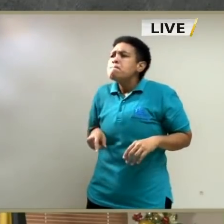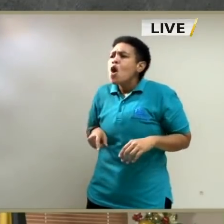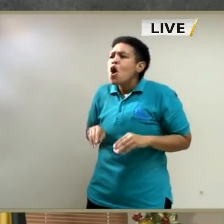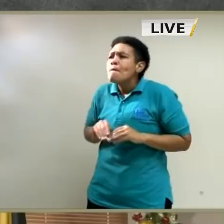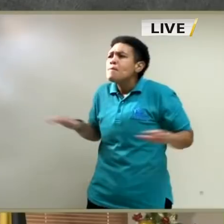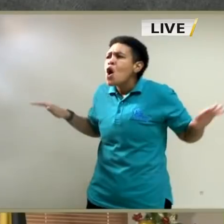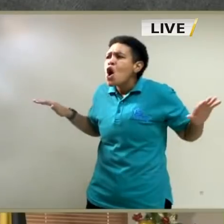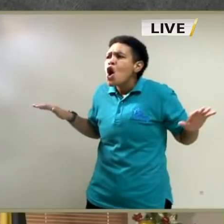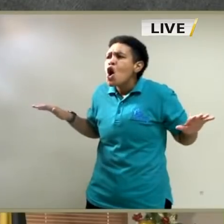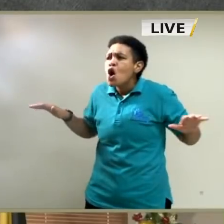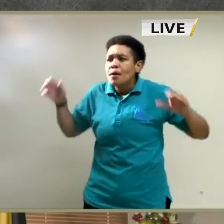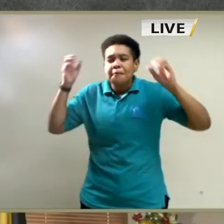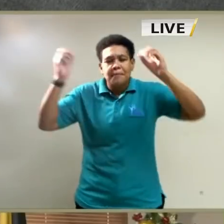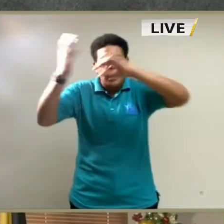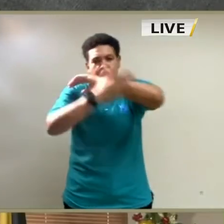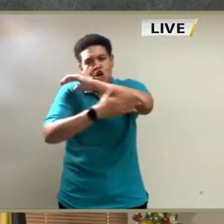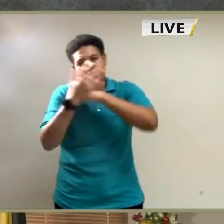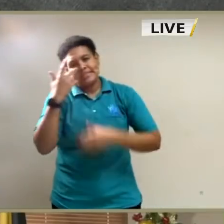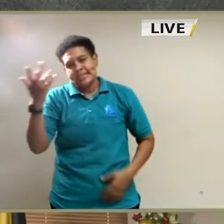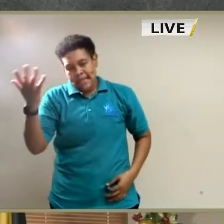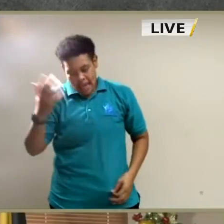in many of the countries.